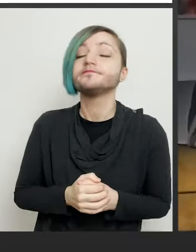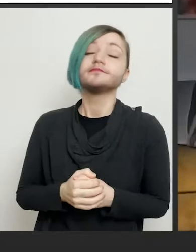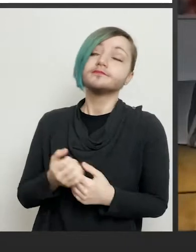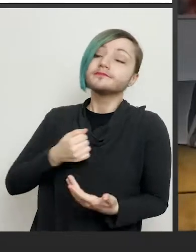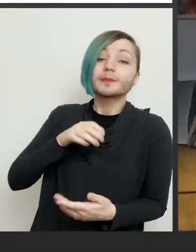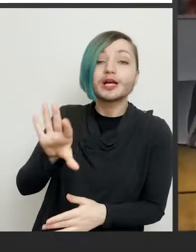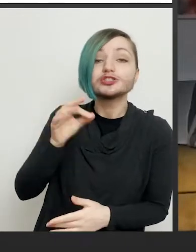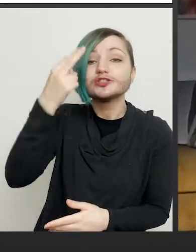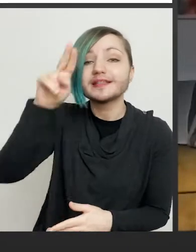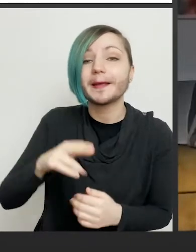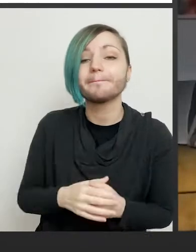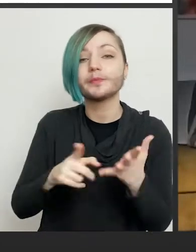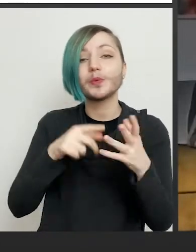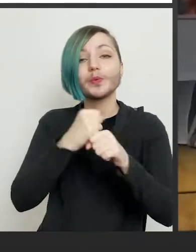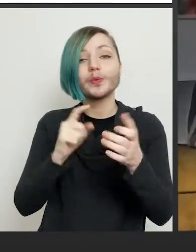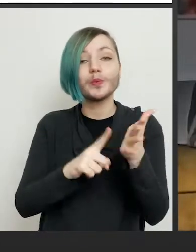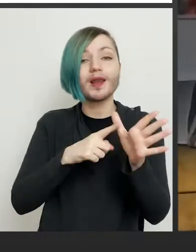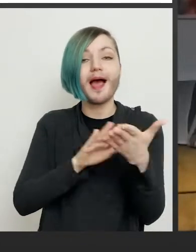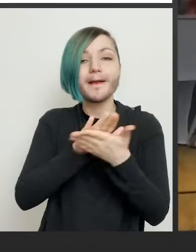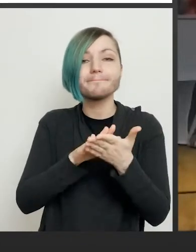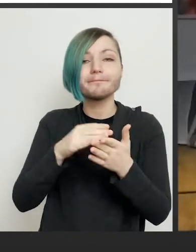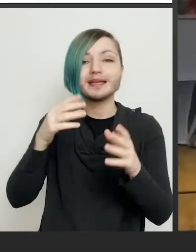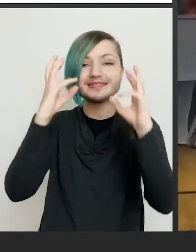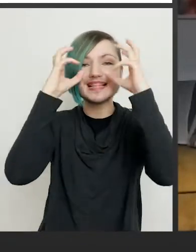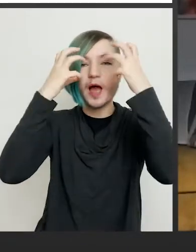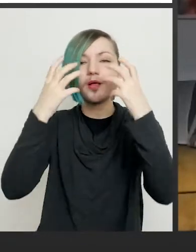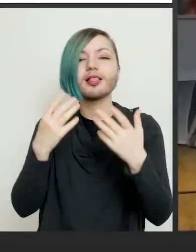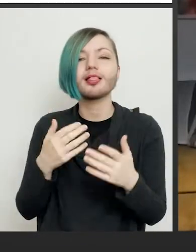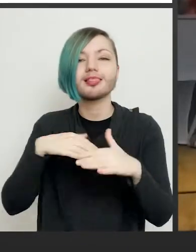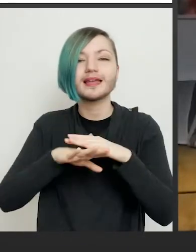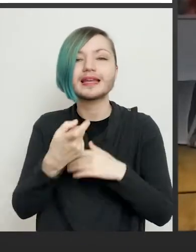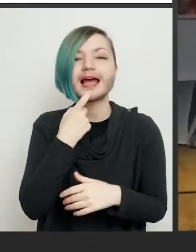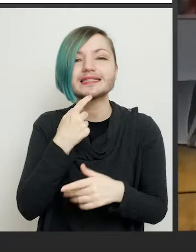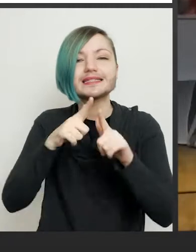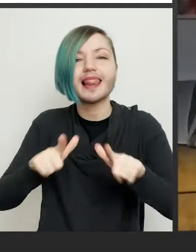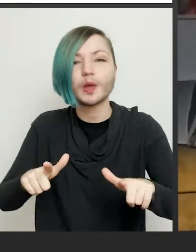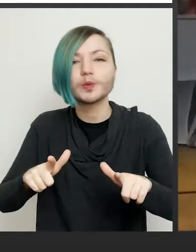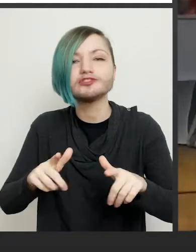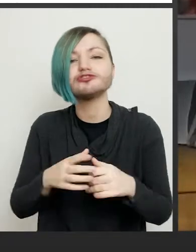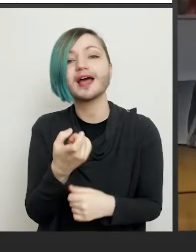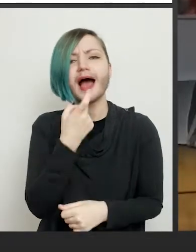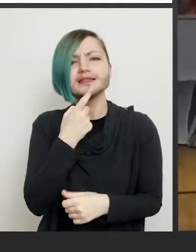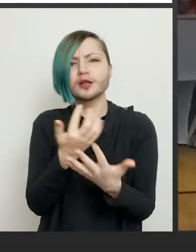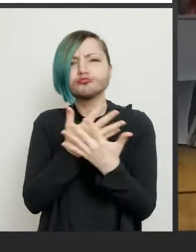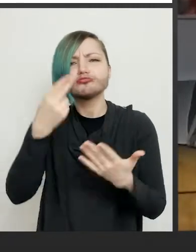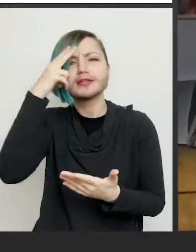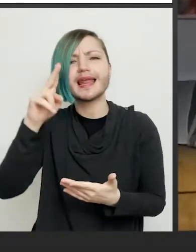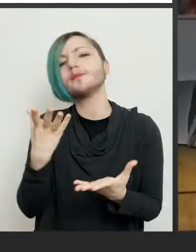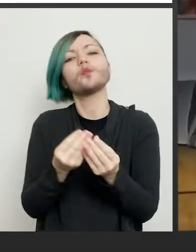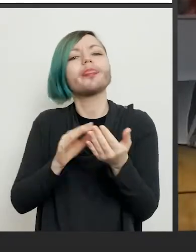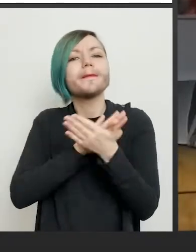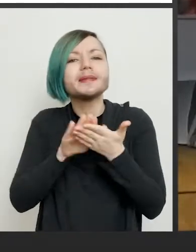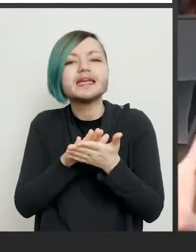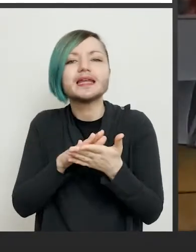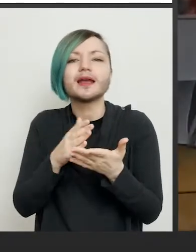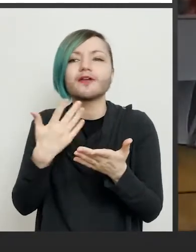one. Ugla is means owl in Icelandic, and in Iceland we have a lot of names that mean something. Like either it's a